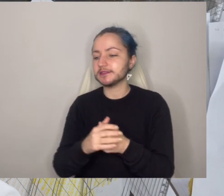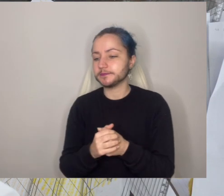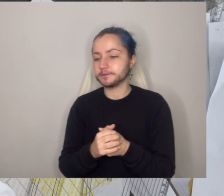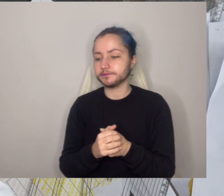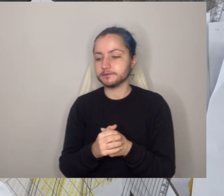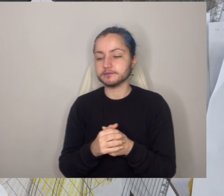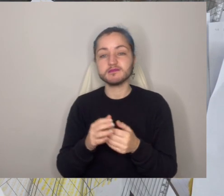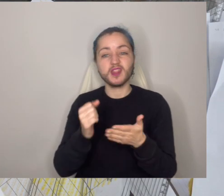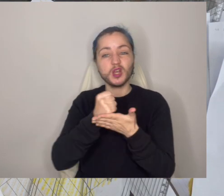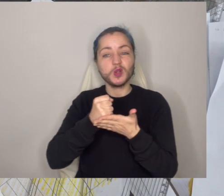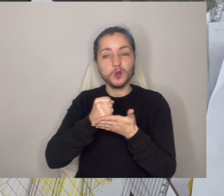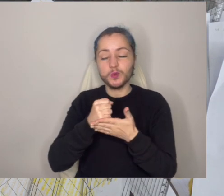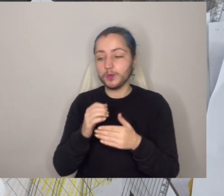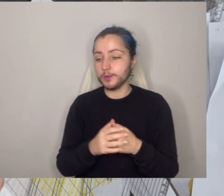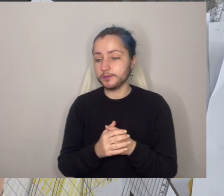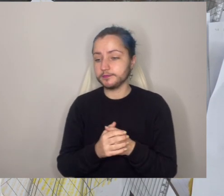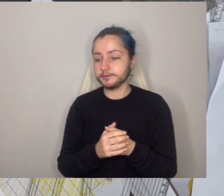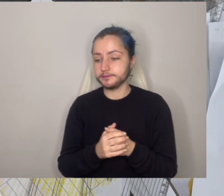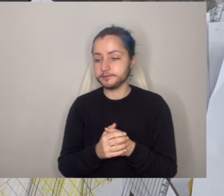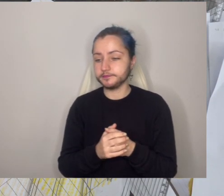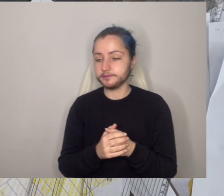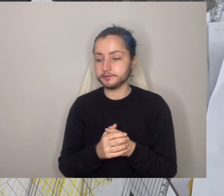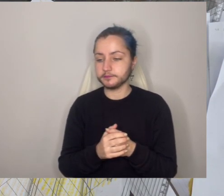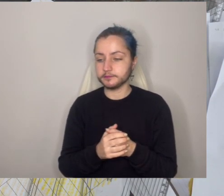So you have this nice